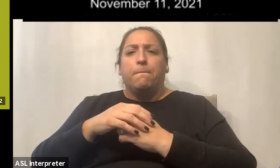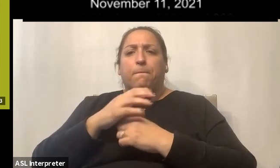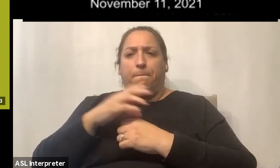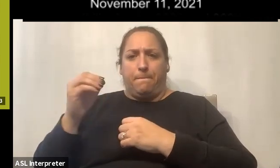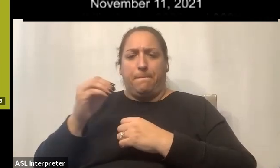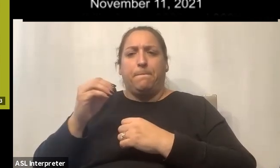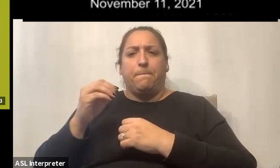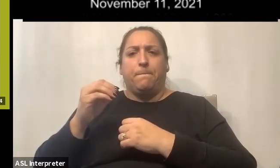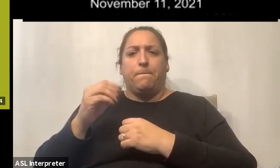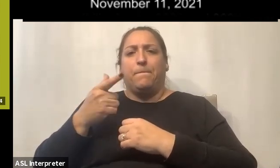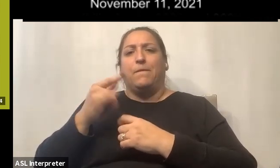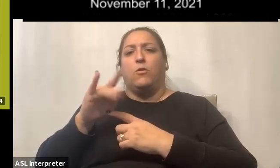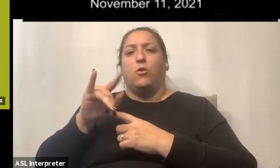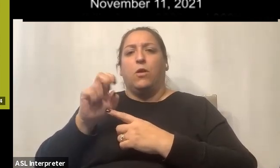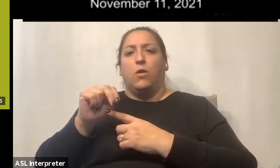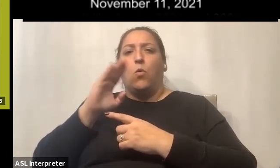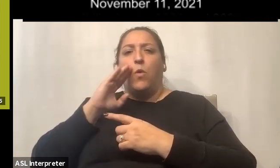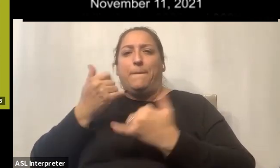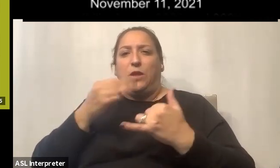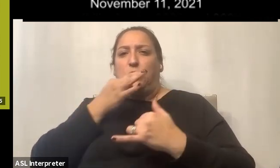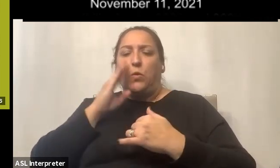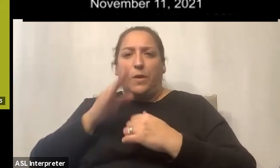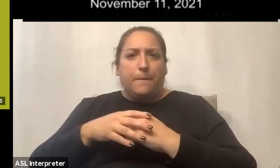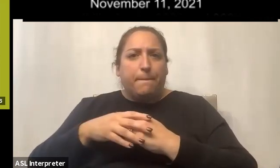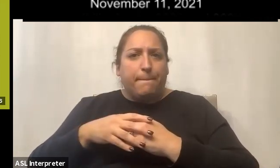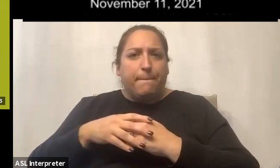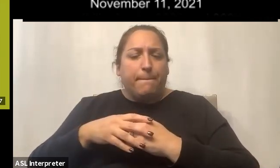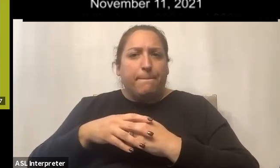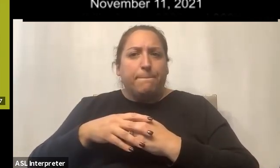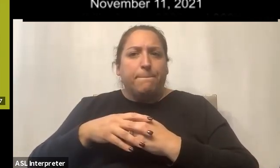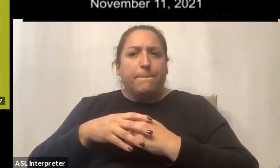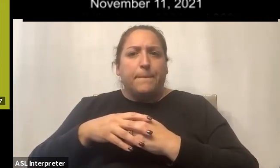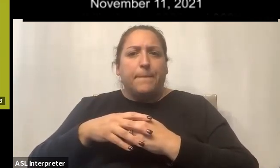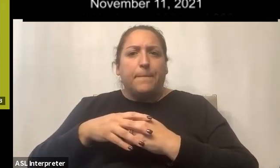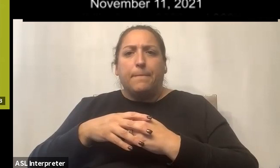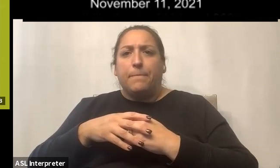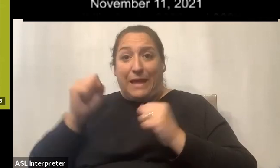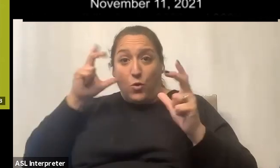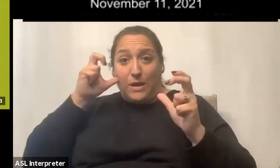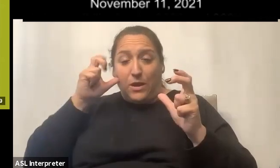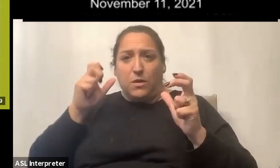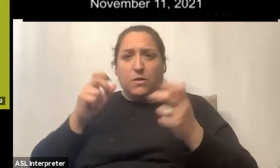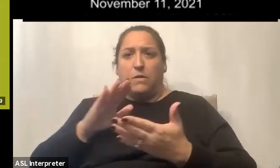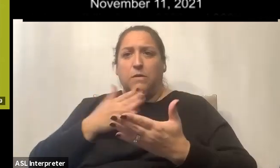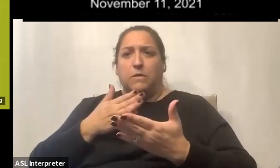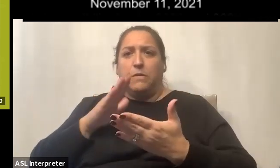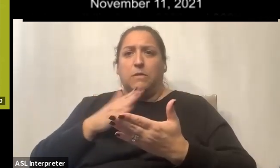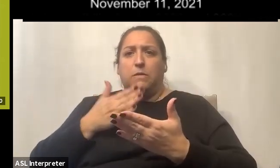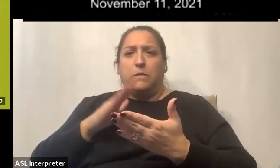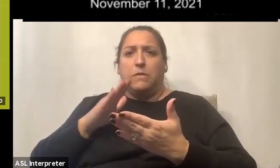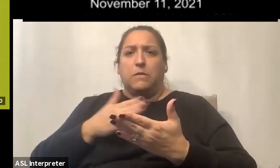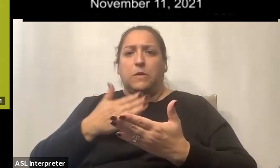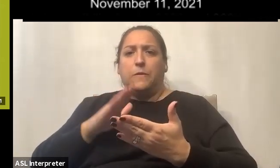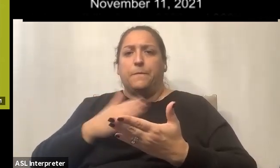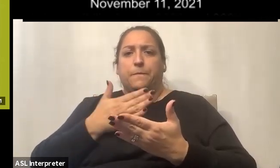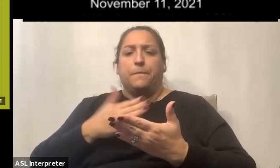be playing soon. Is it? Yeah, can people hear it? Yes. Okay, great,